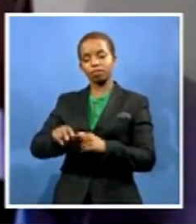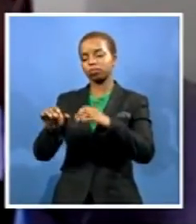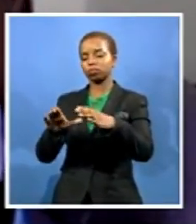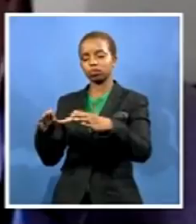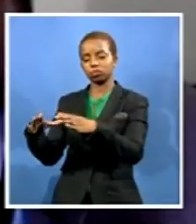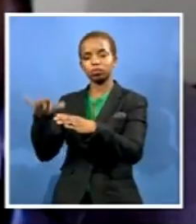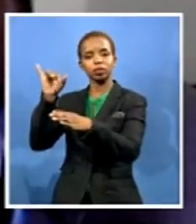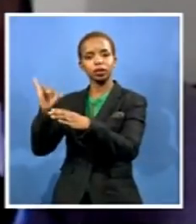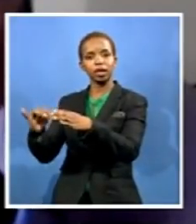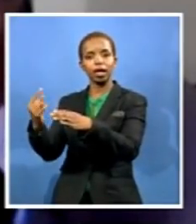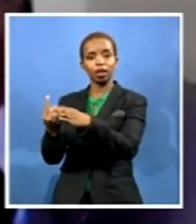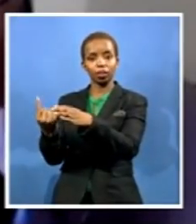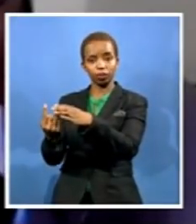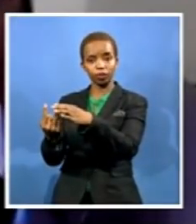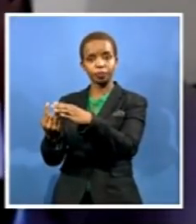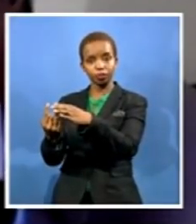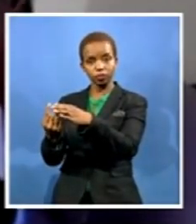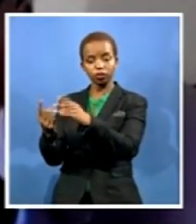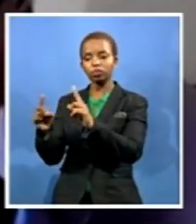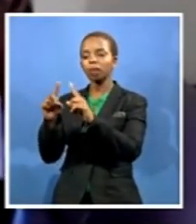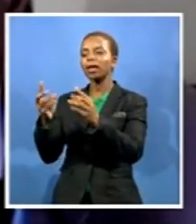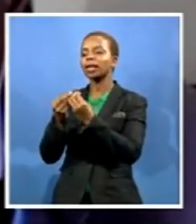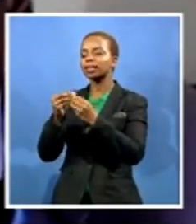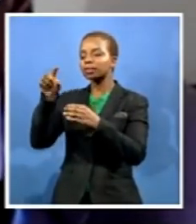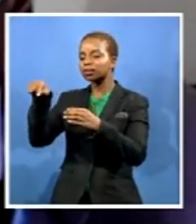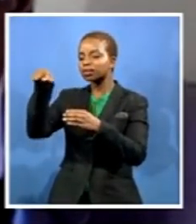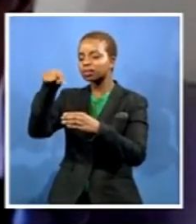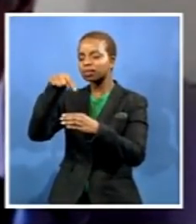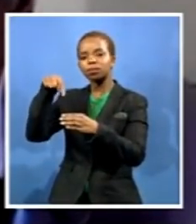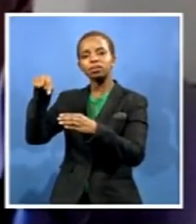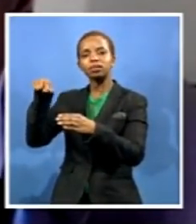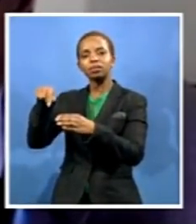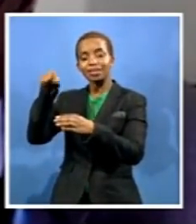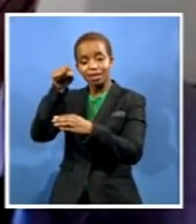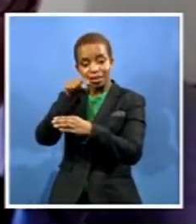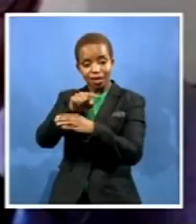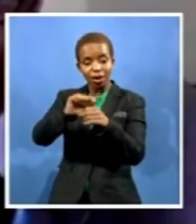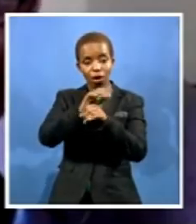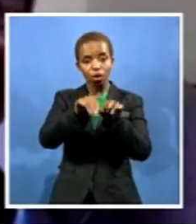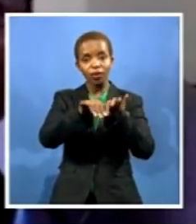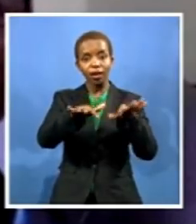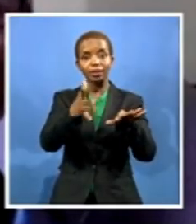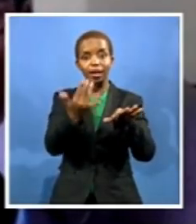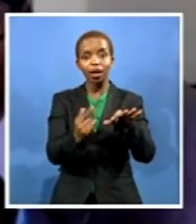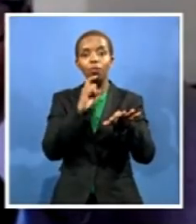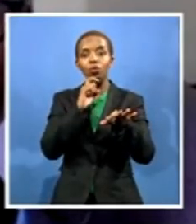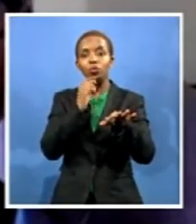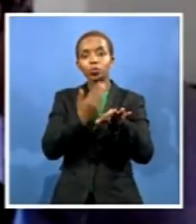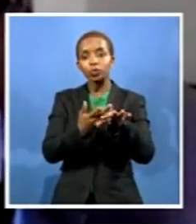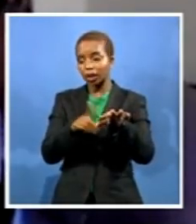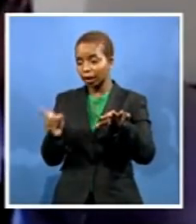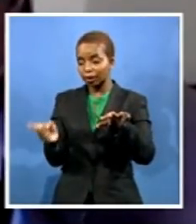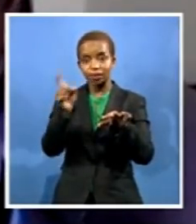is this whole idea about sort of people not being aware clearly as to what is